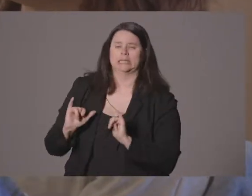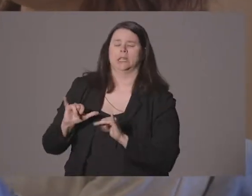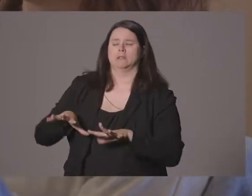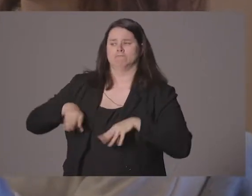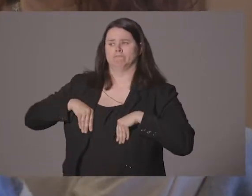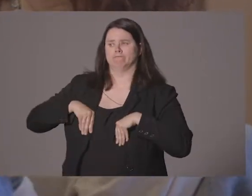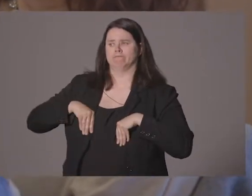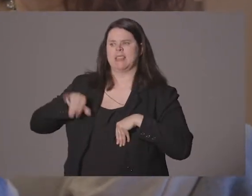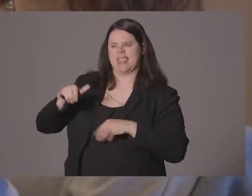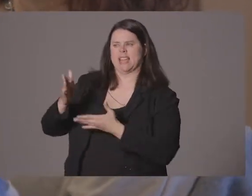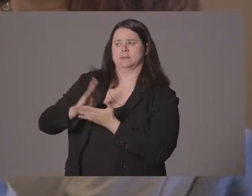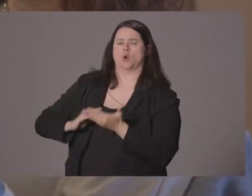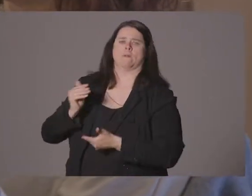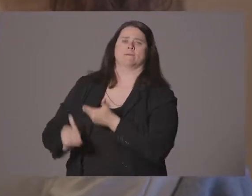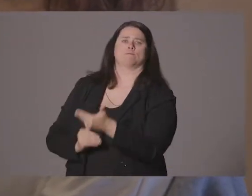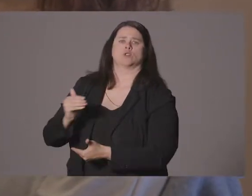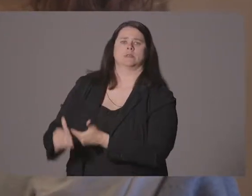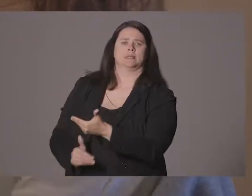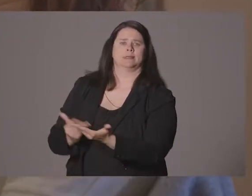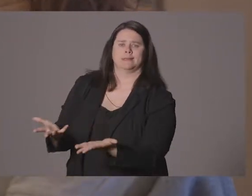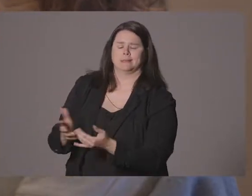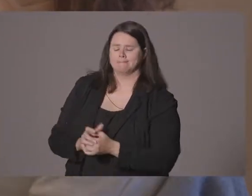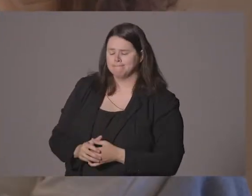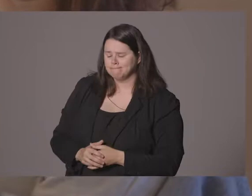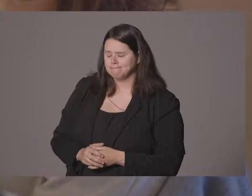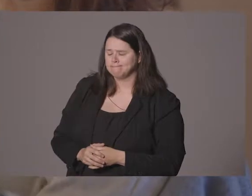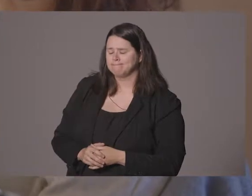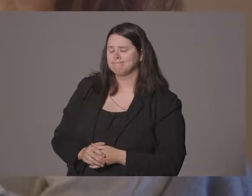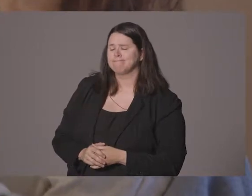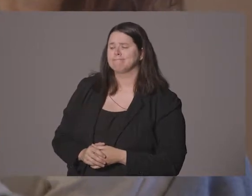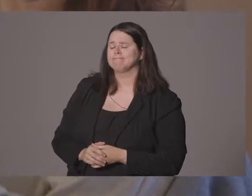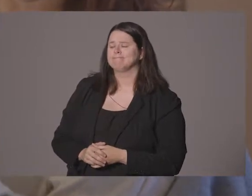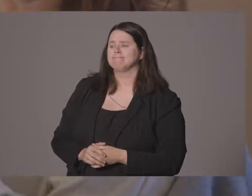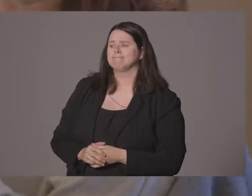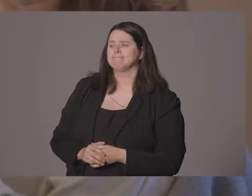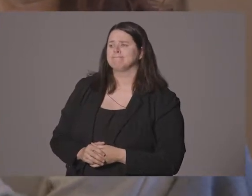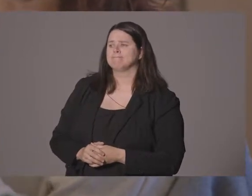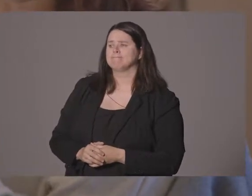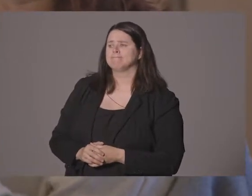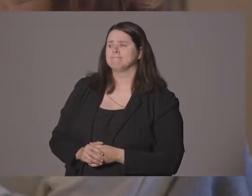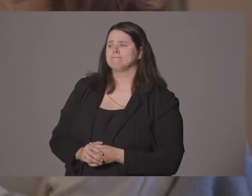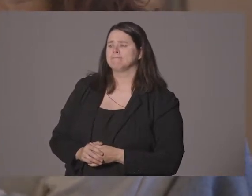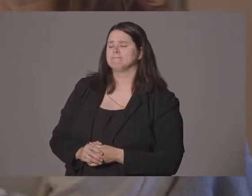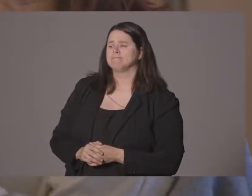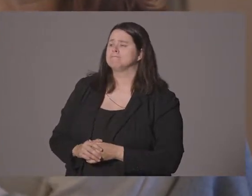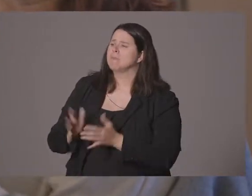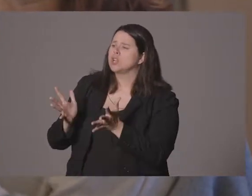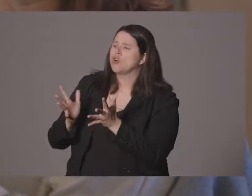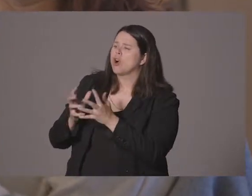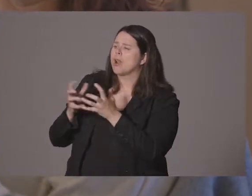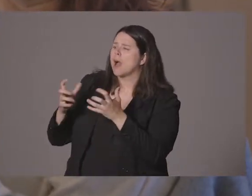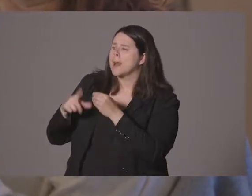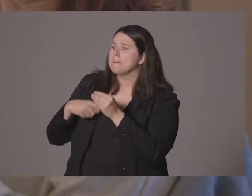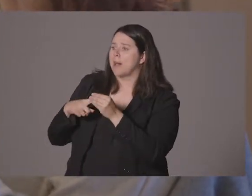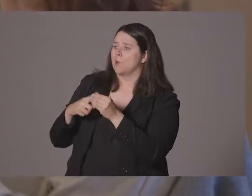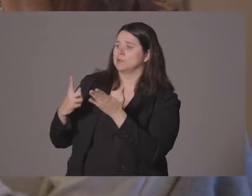things. Experiencing discomfort means that you have to be able to understand that that's part of the